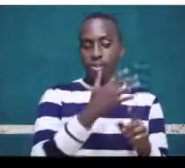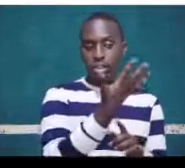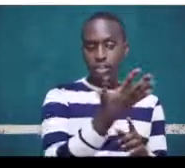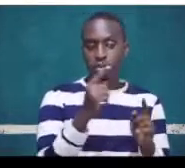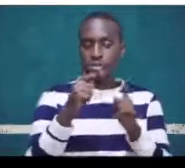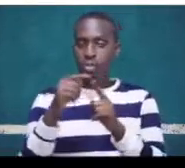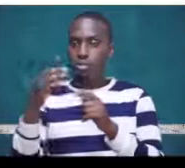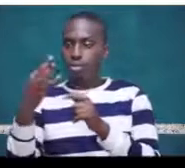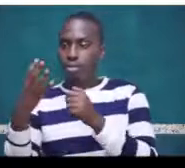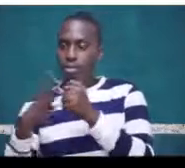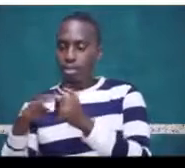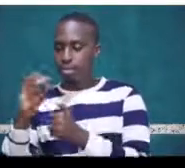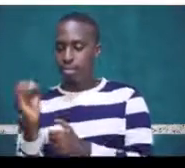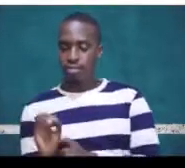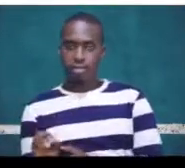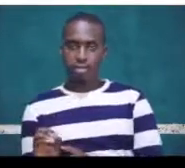and 39%.